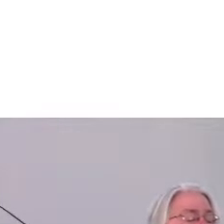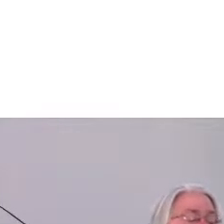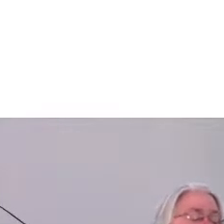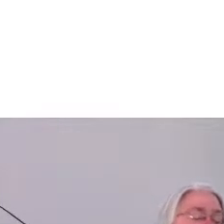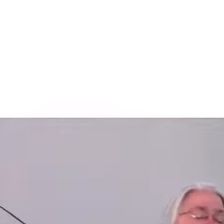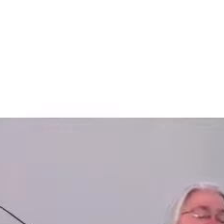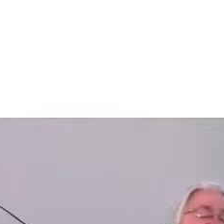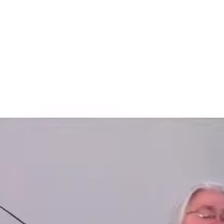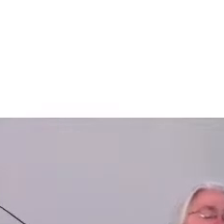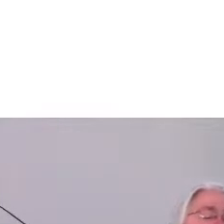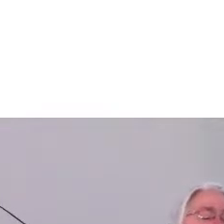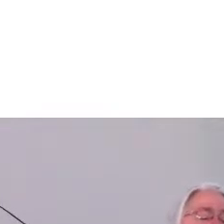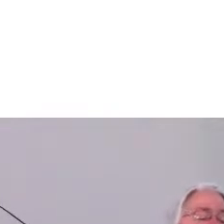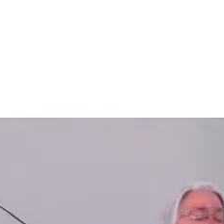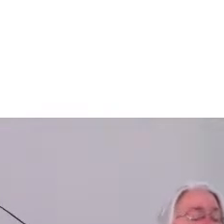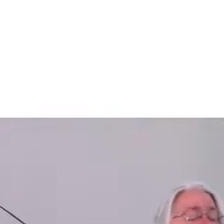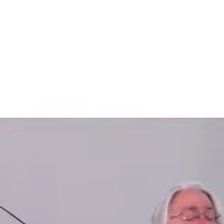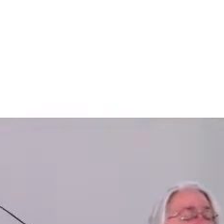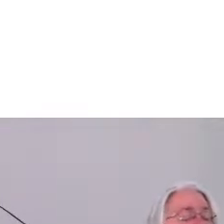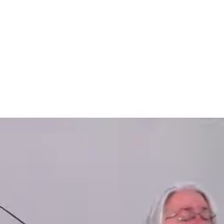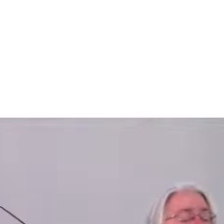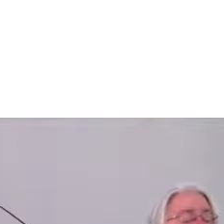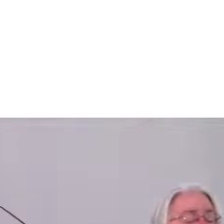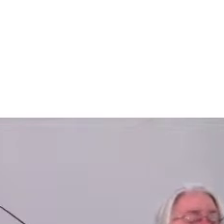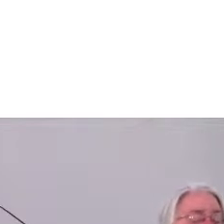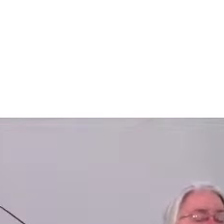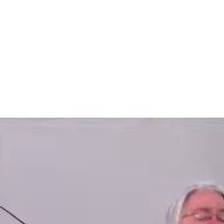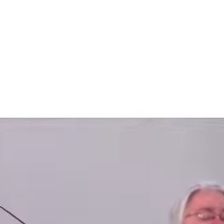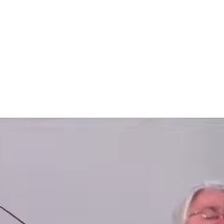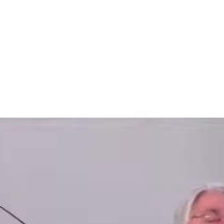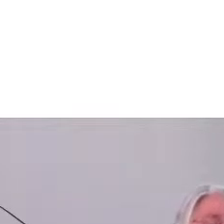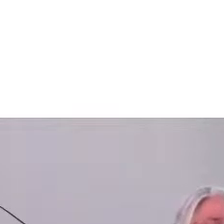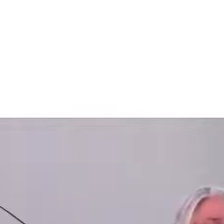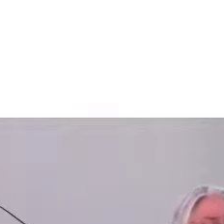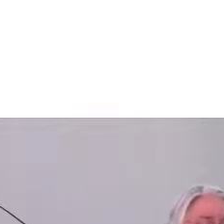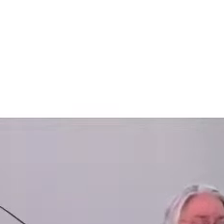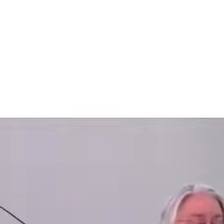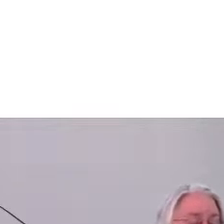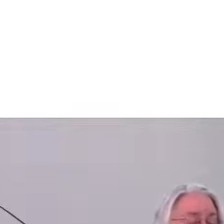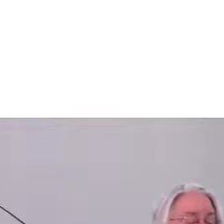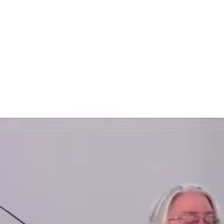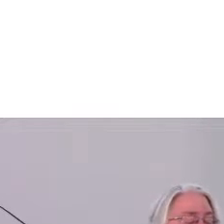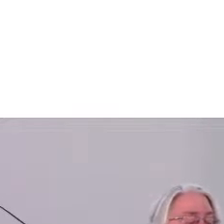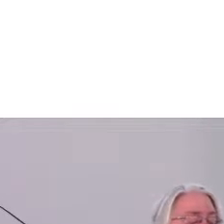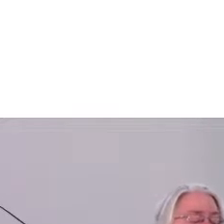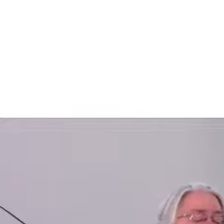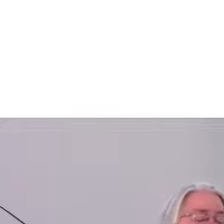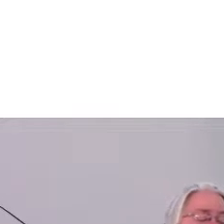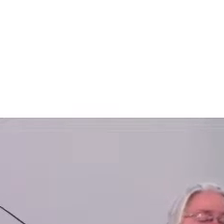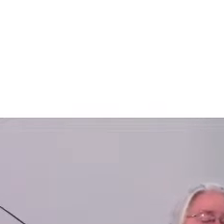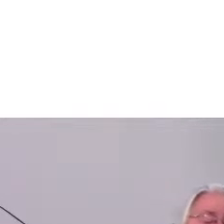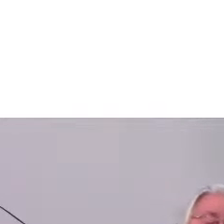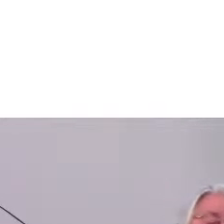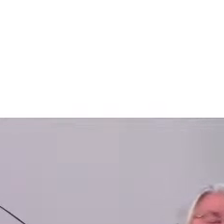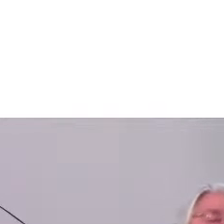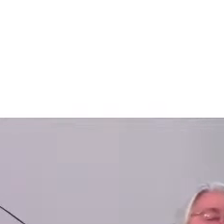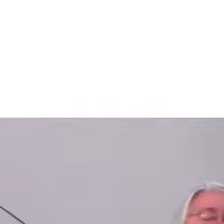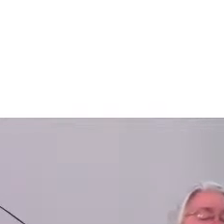all the afflicted and all those who mourn, and we'll give them